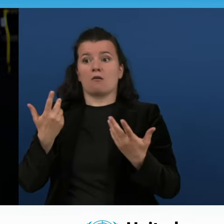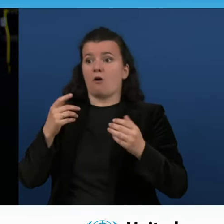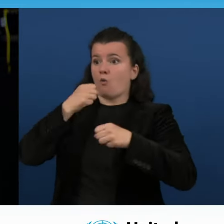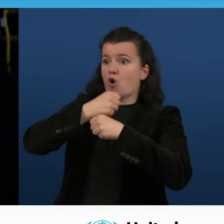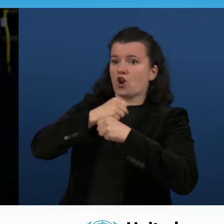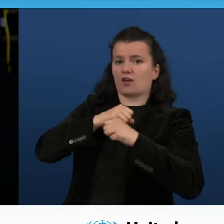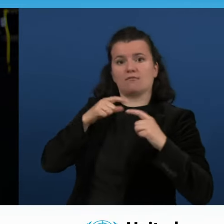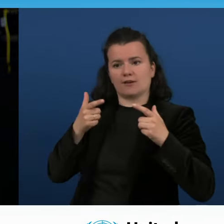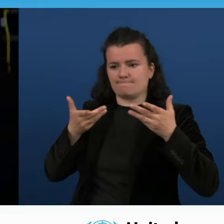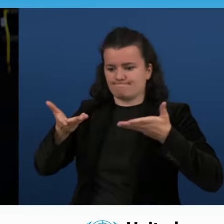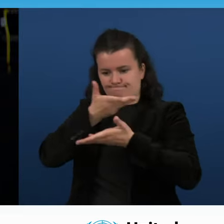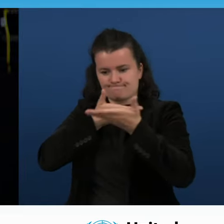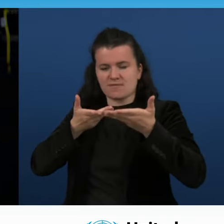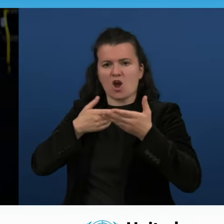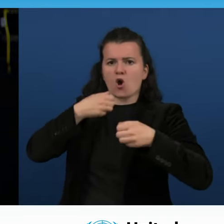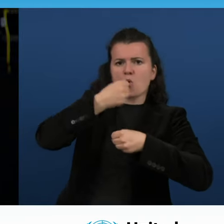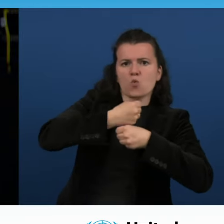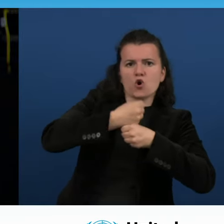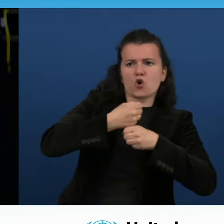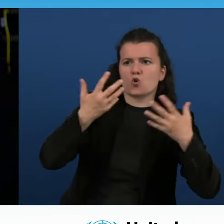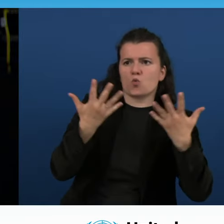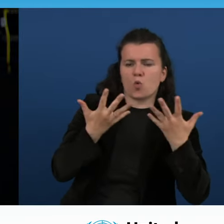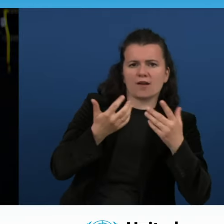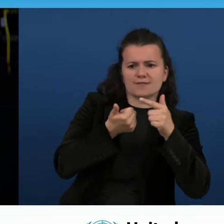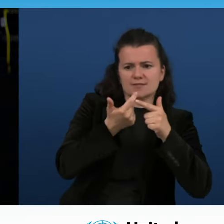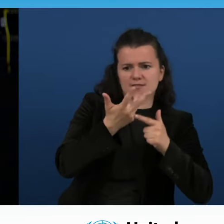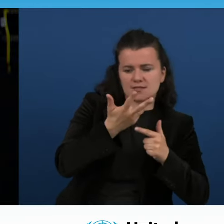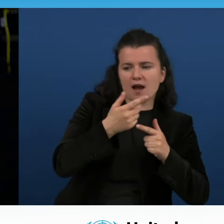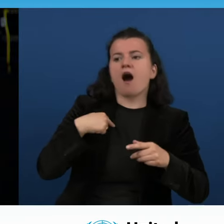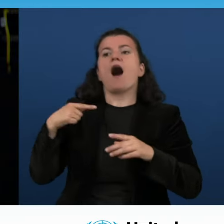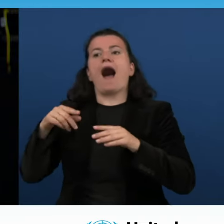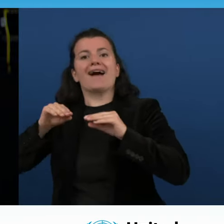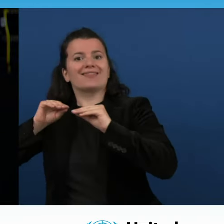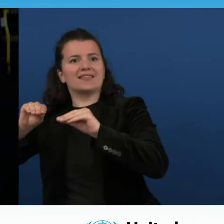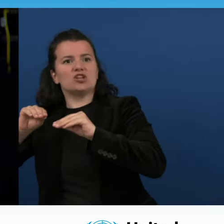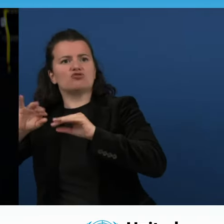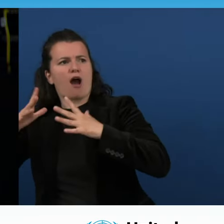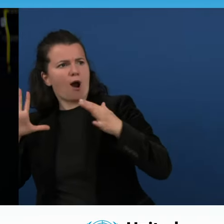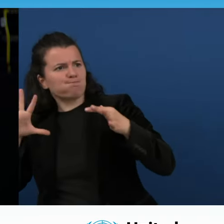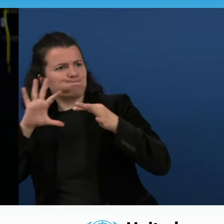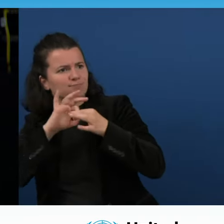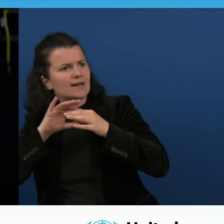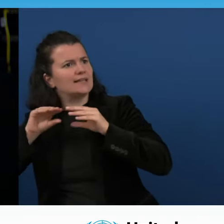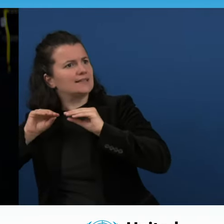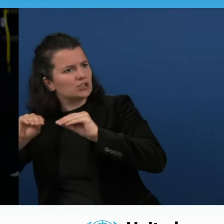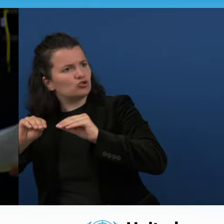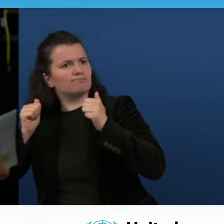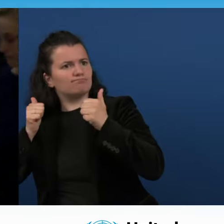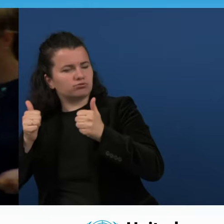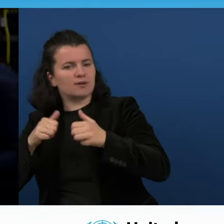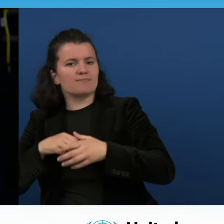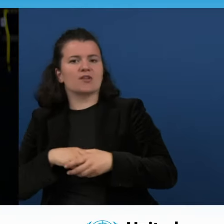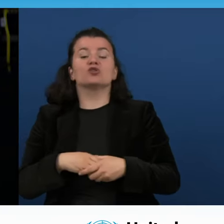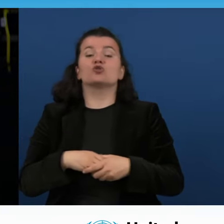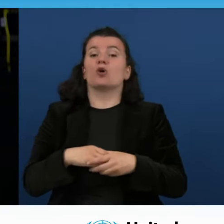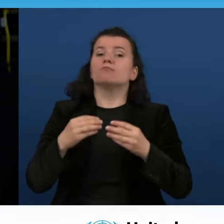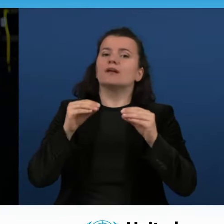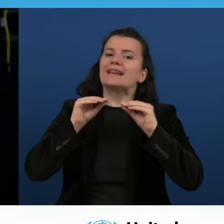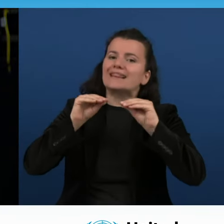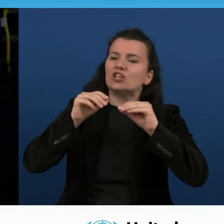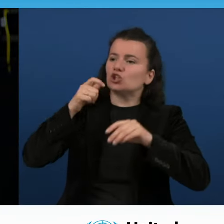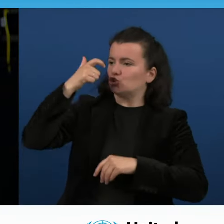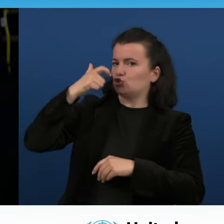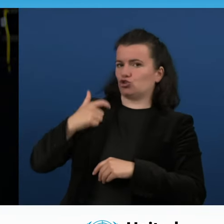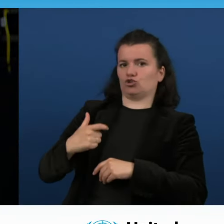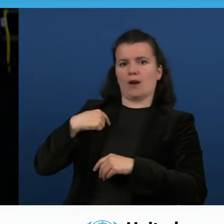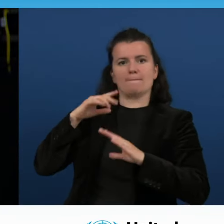to transition to the working world. Teachers who are every day on the education front line must be supported in understanding what companies need in the